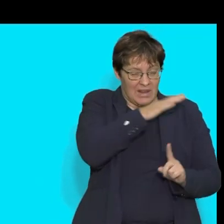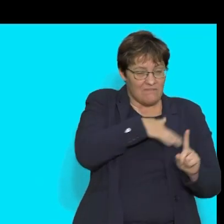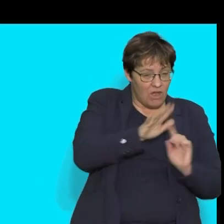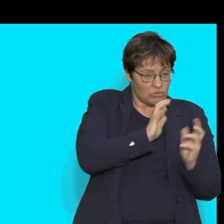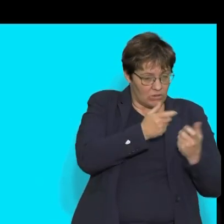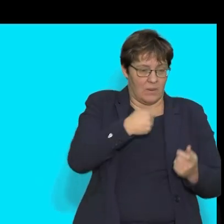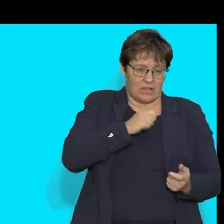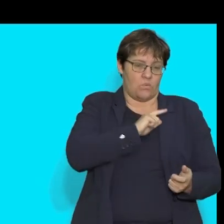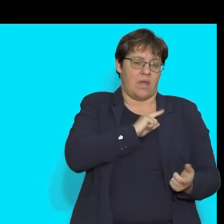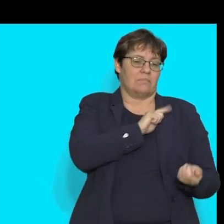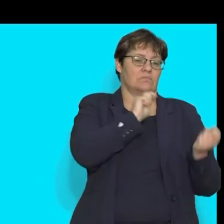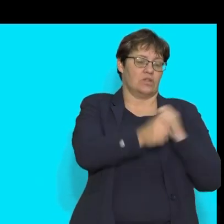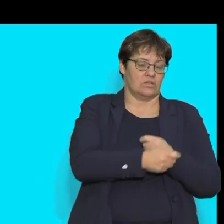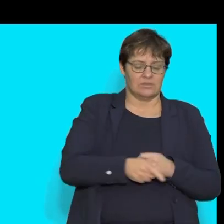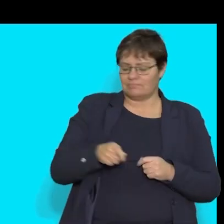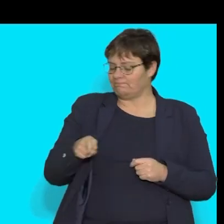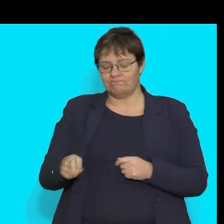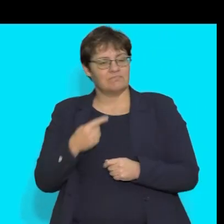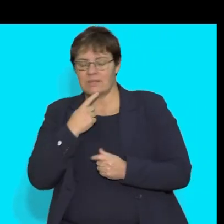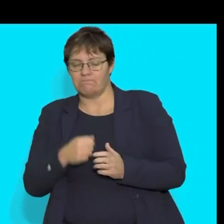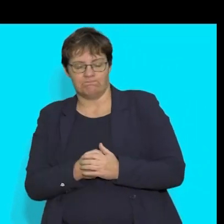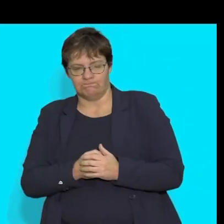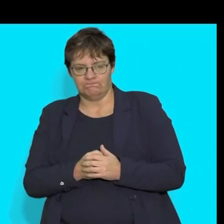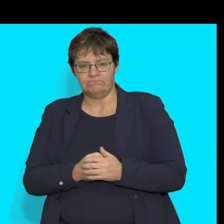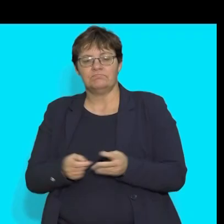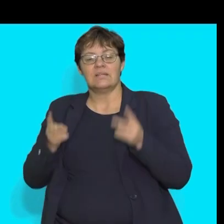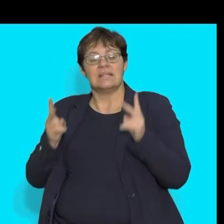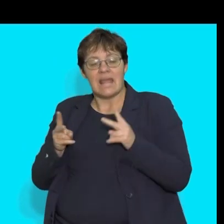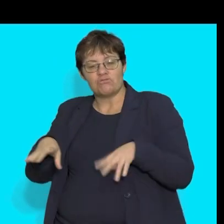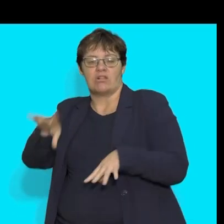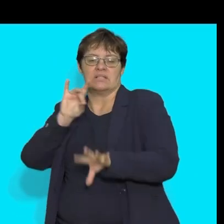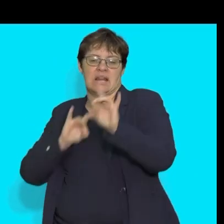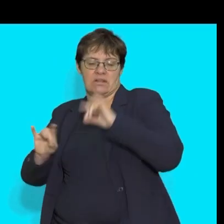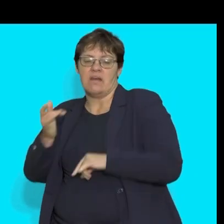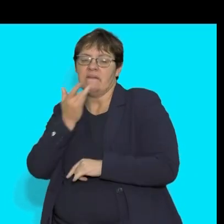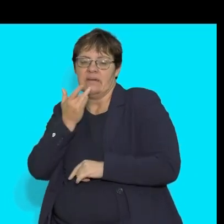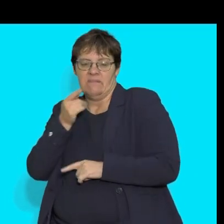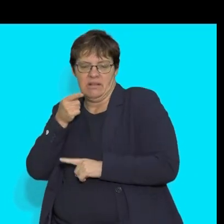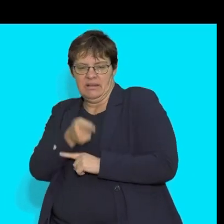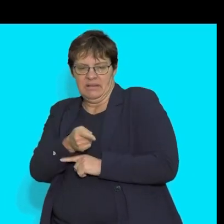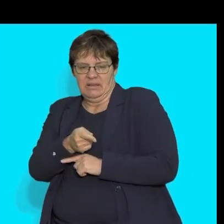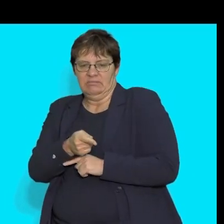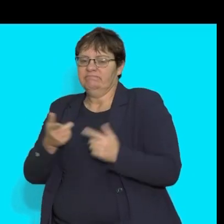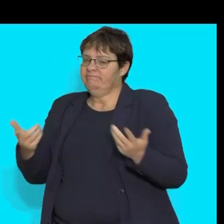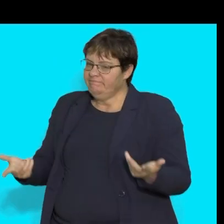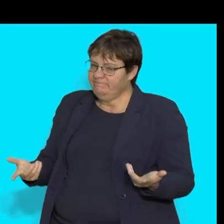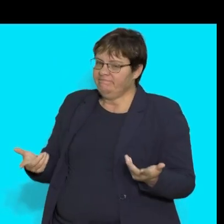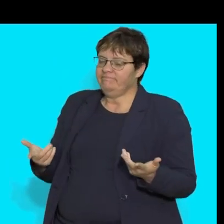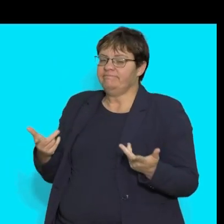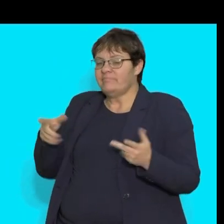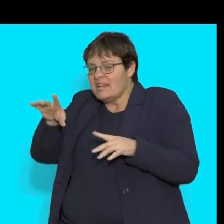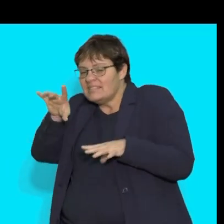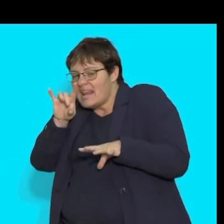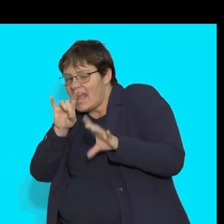the environment. However, Darwin mentioned that natural selection favored individuals and that there was